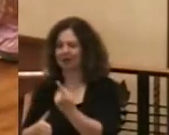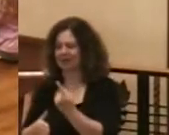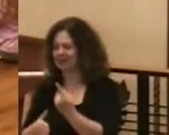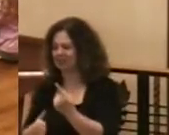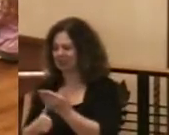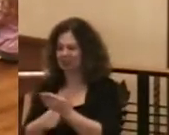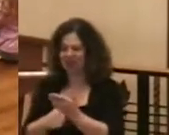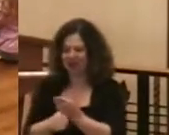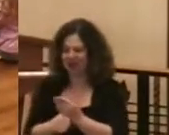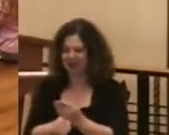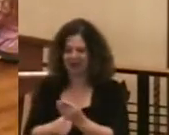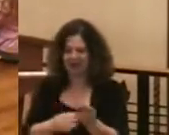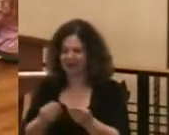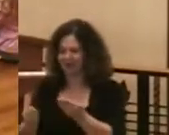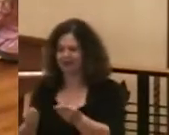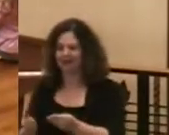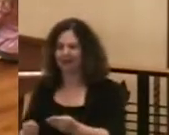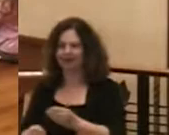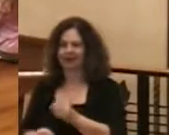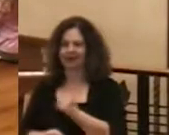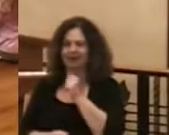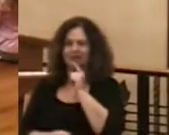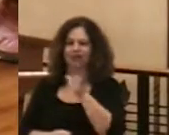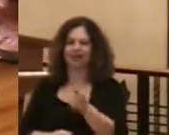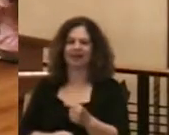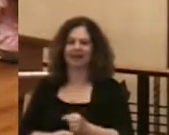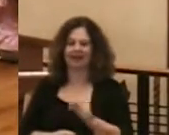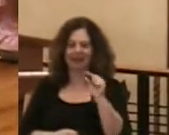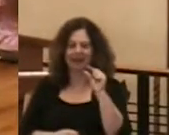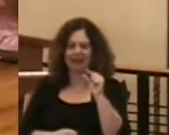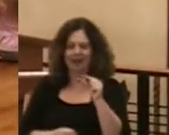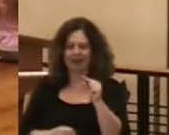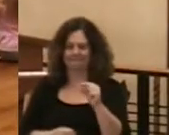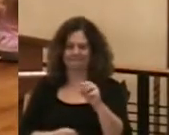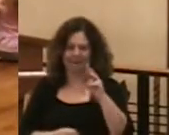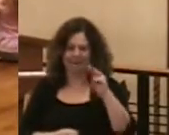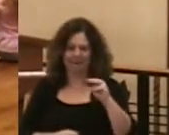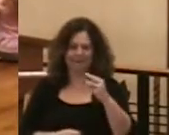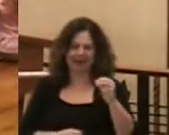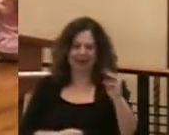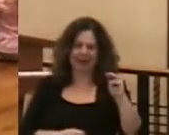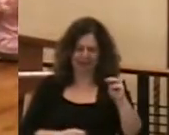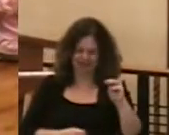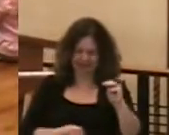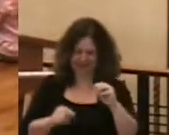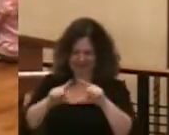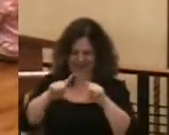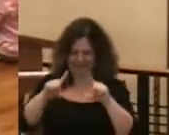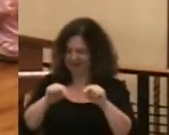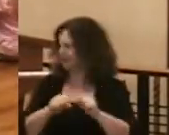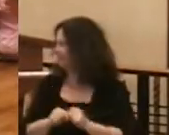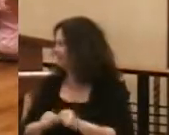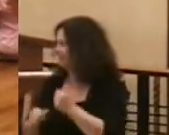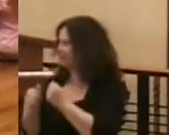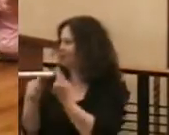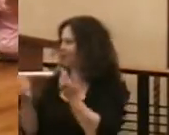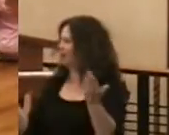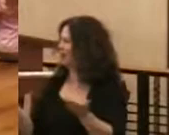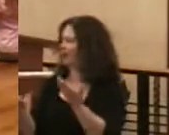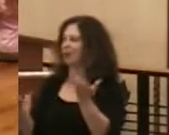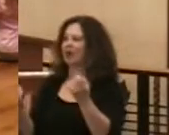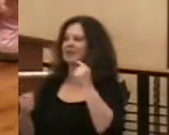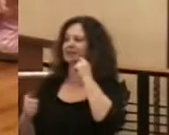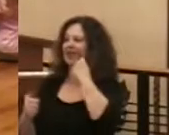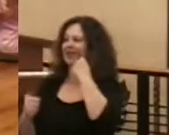don't know how that little pack of M&Ms is going to go everywhere, but anybody out here want candy?